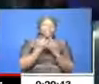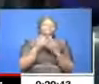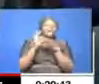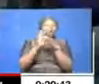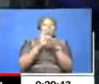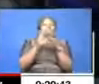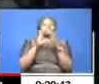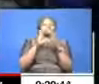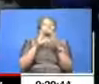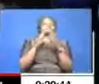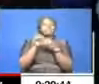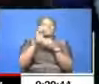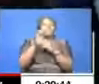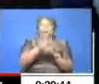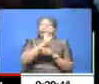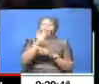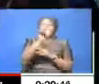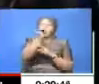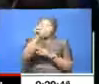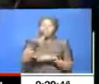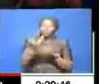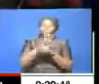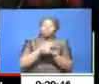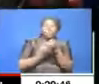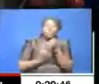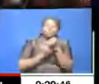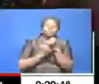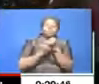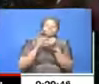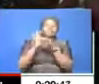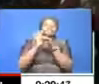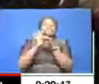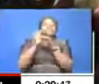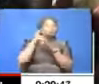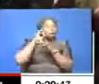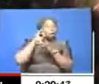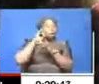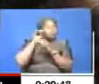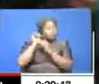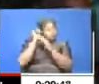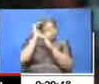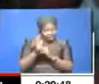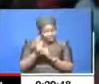fully support Azimio leaders and ensure solid victory come